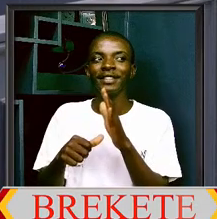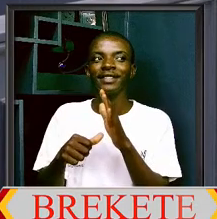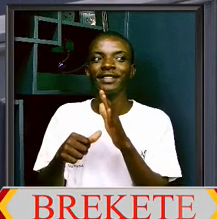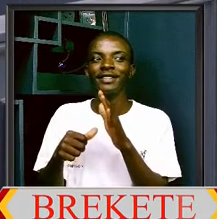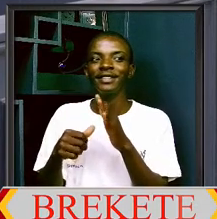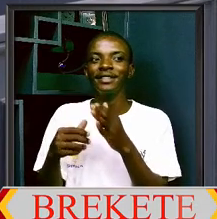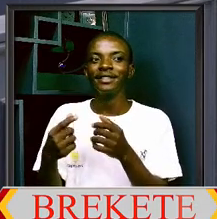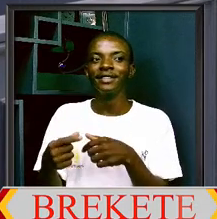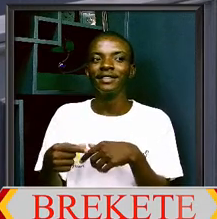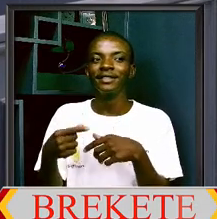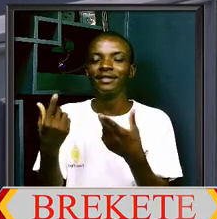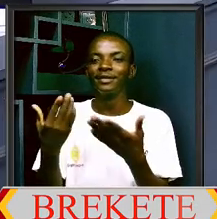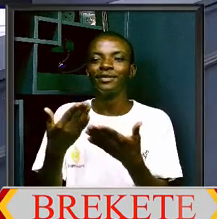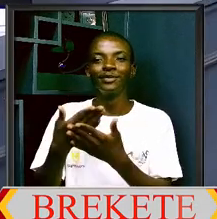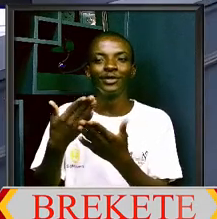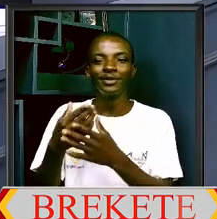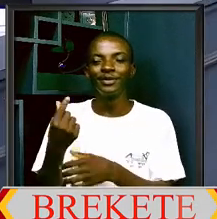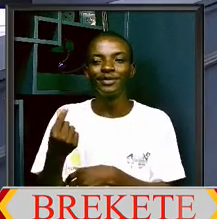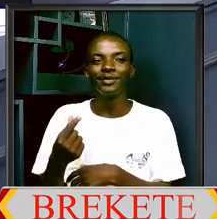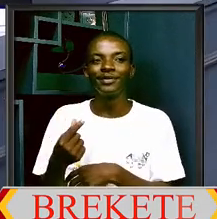make I Dash you money